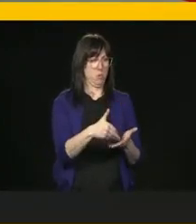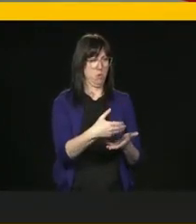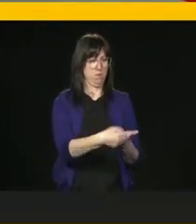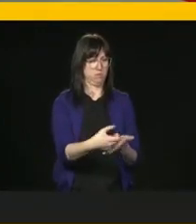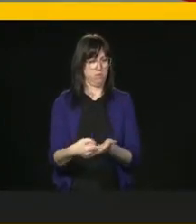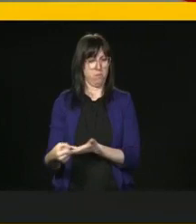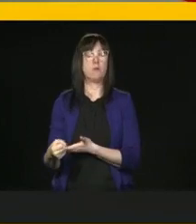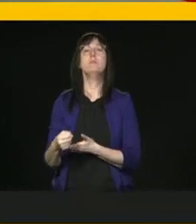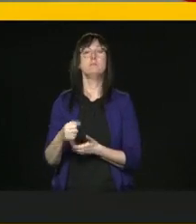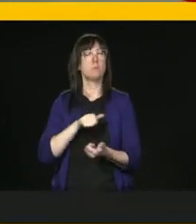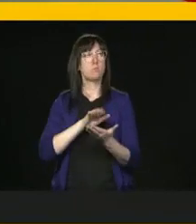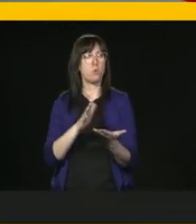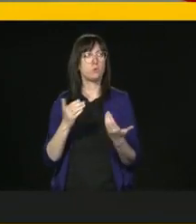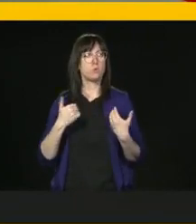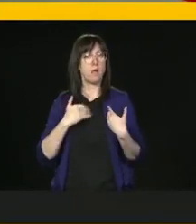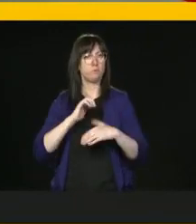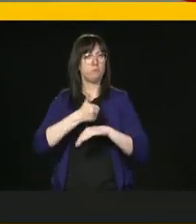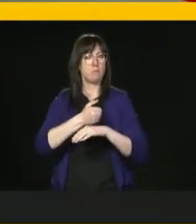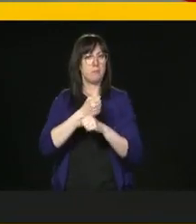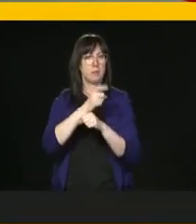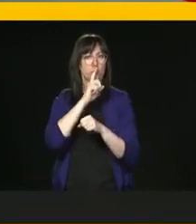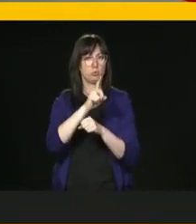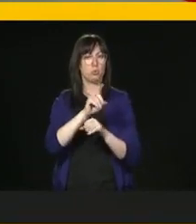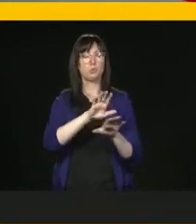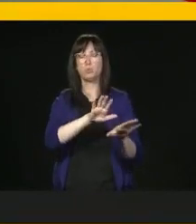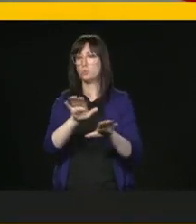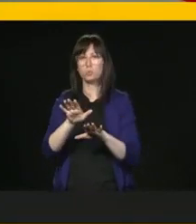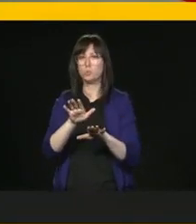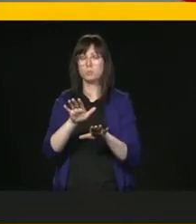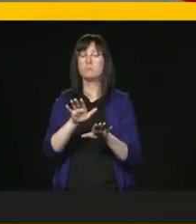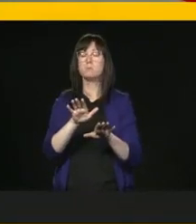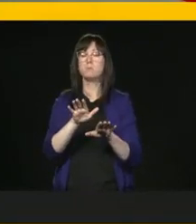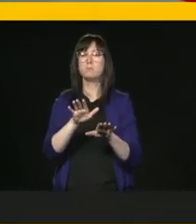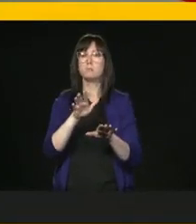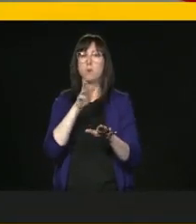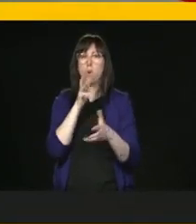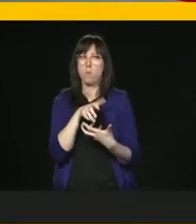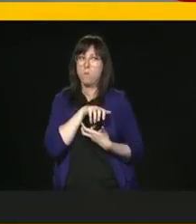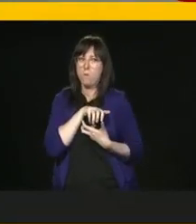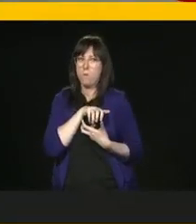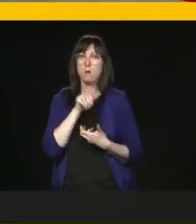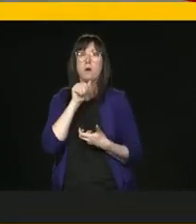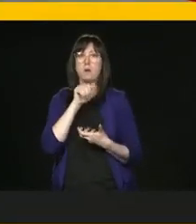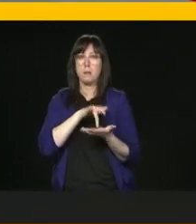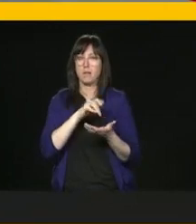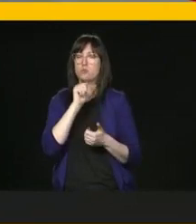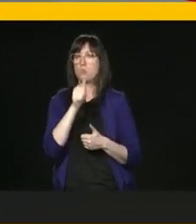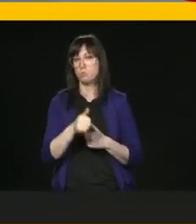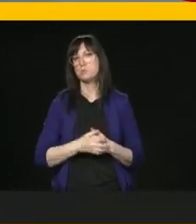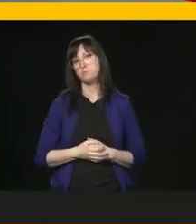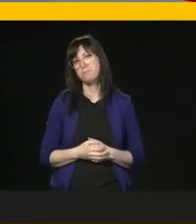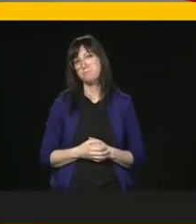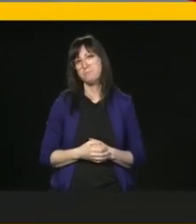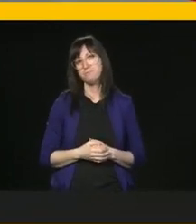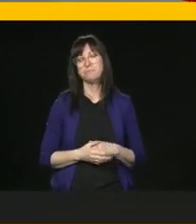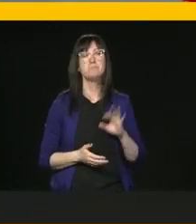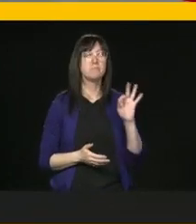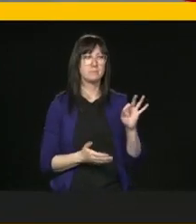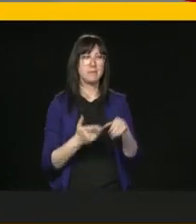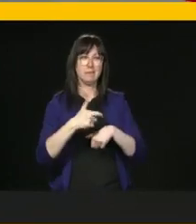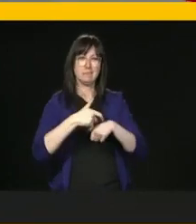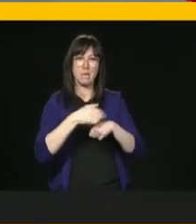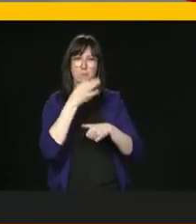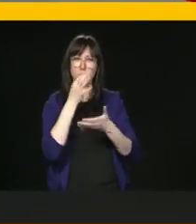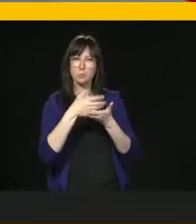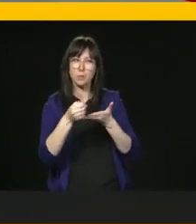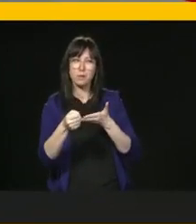ensure that that doesn't actually happen. Okay, thank you. So thank you. We're short on time. We're going to do, in the spirit of equity, two more